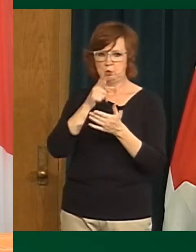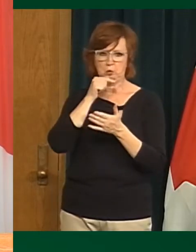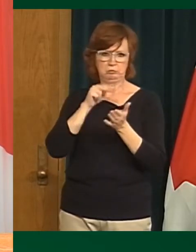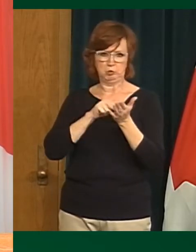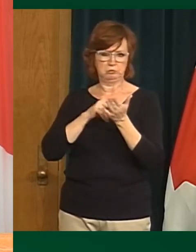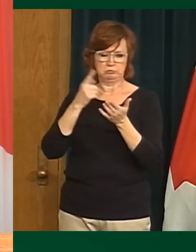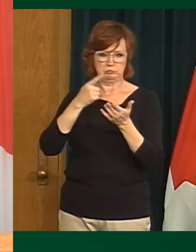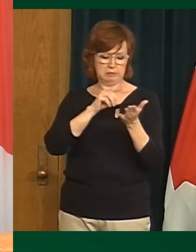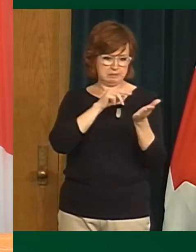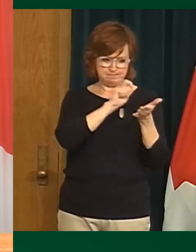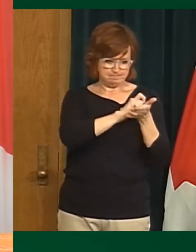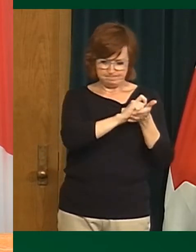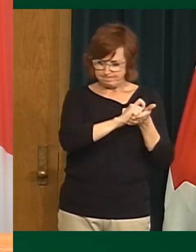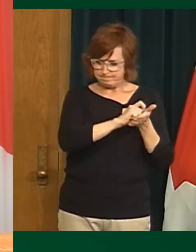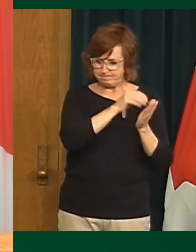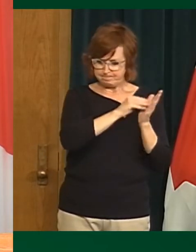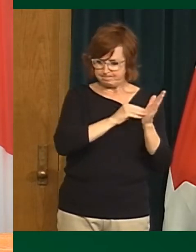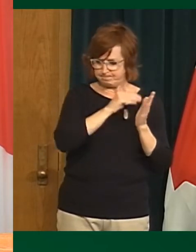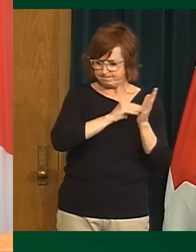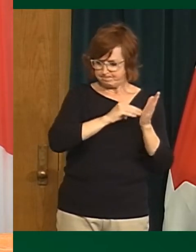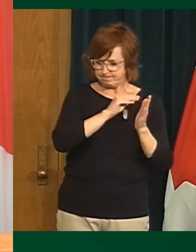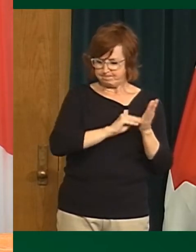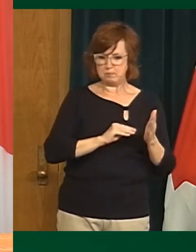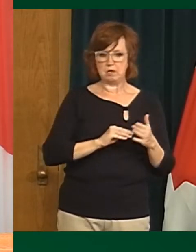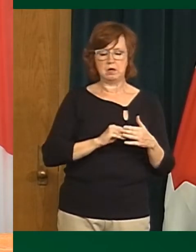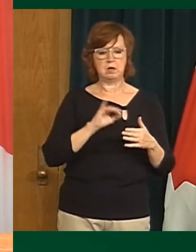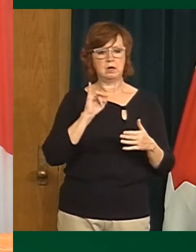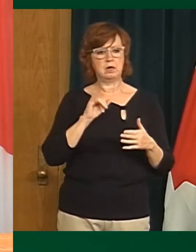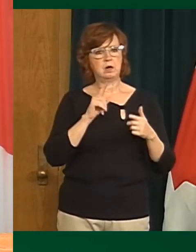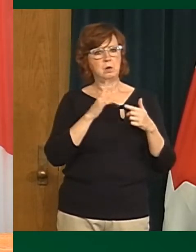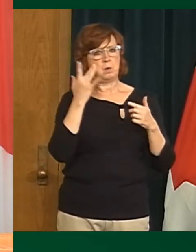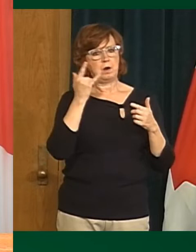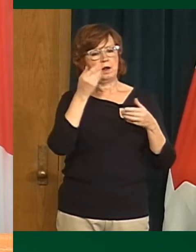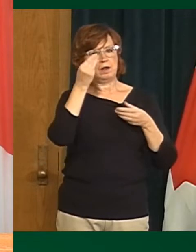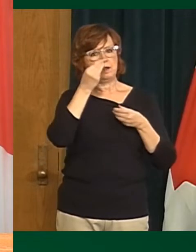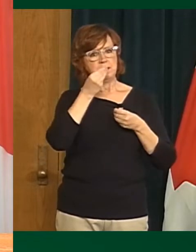that will provide us to give feedback to